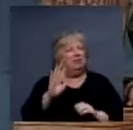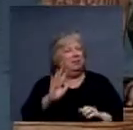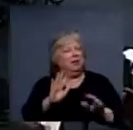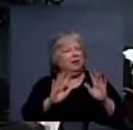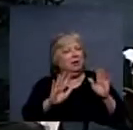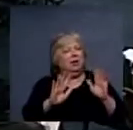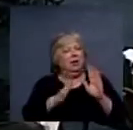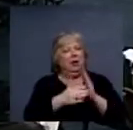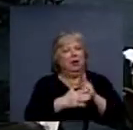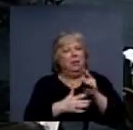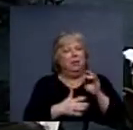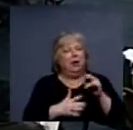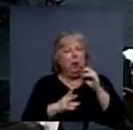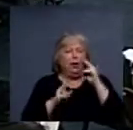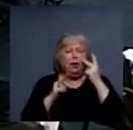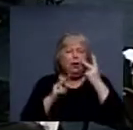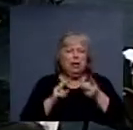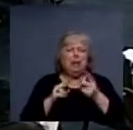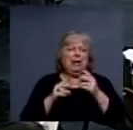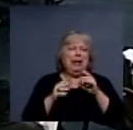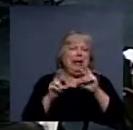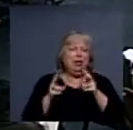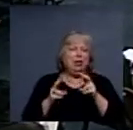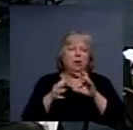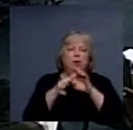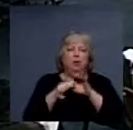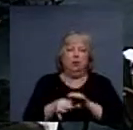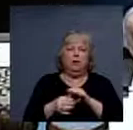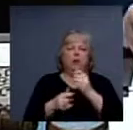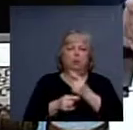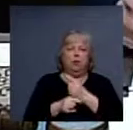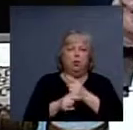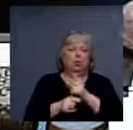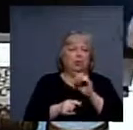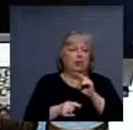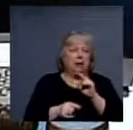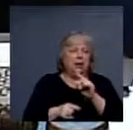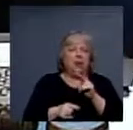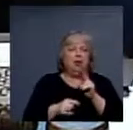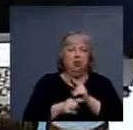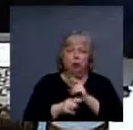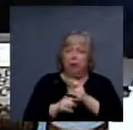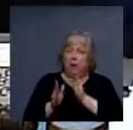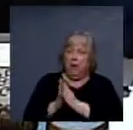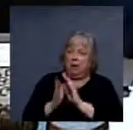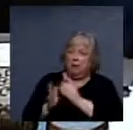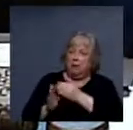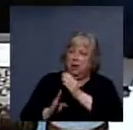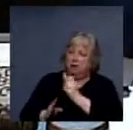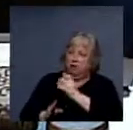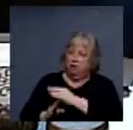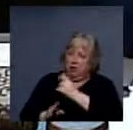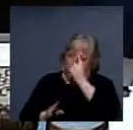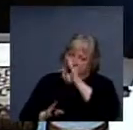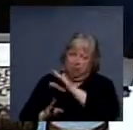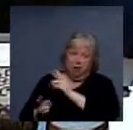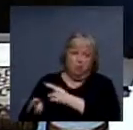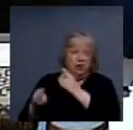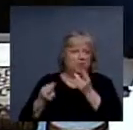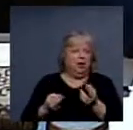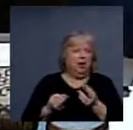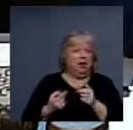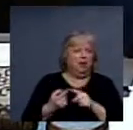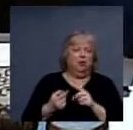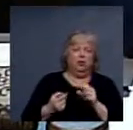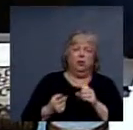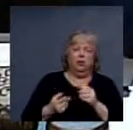pass it. we look at these issues in terms of the appropriate land use. We ask our professional staff for their recommendations. So to